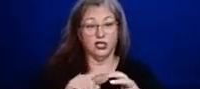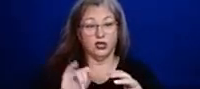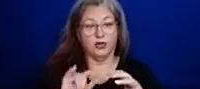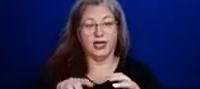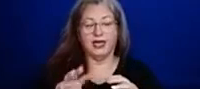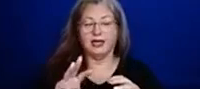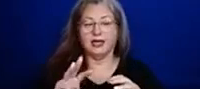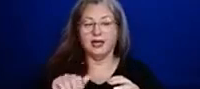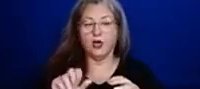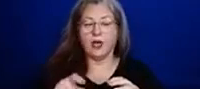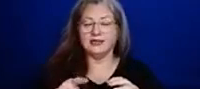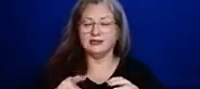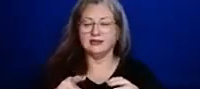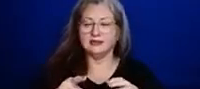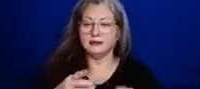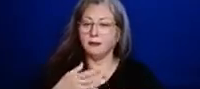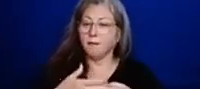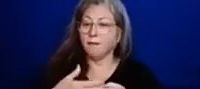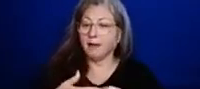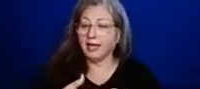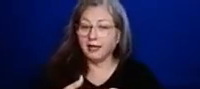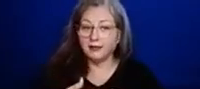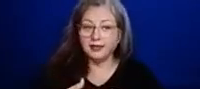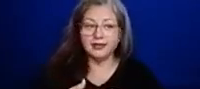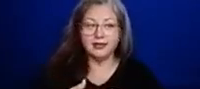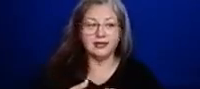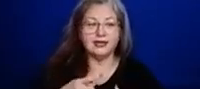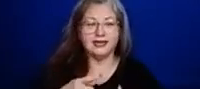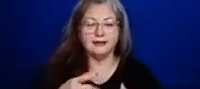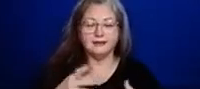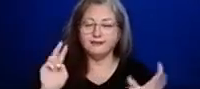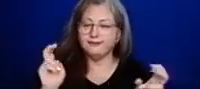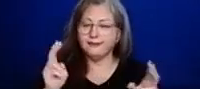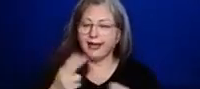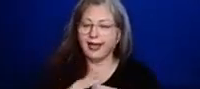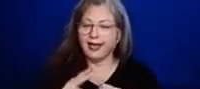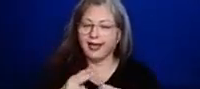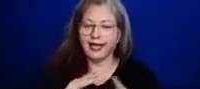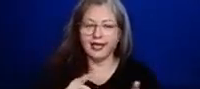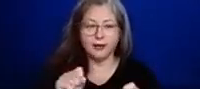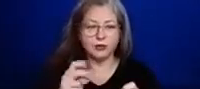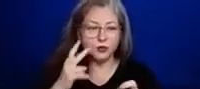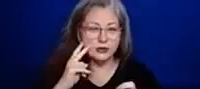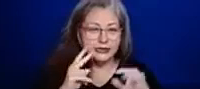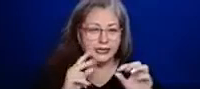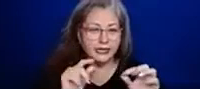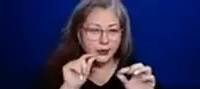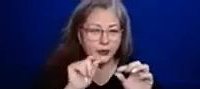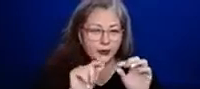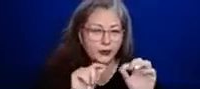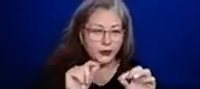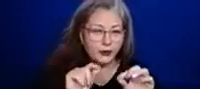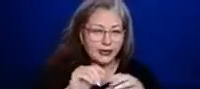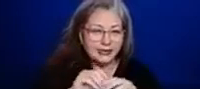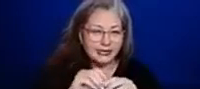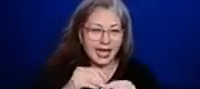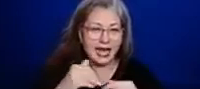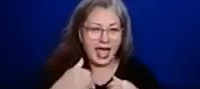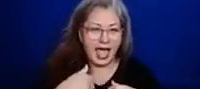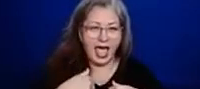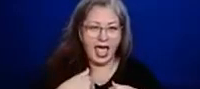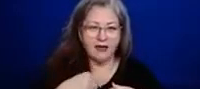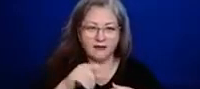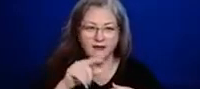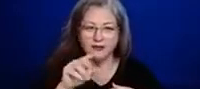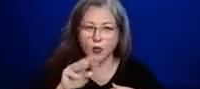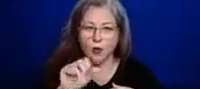are wasps' babies, you know, but wasps' eggs, or you can see the little wasp inside the egg.